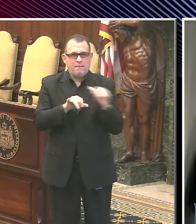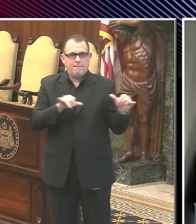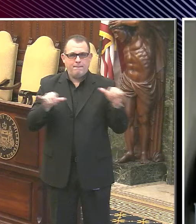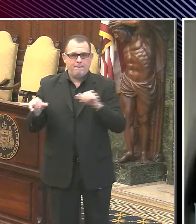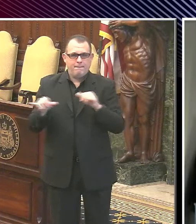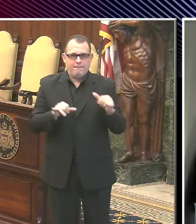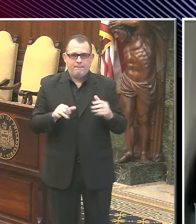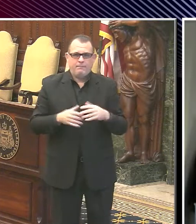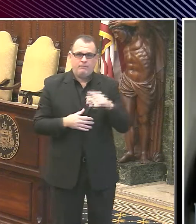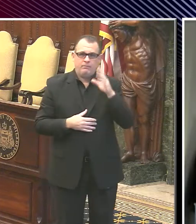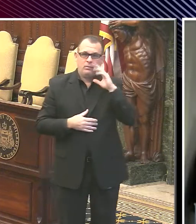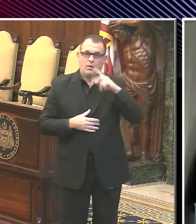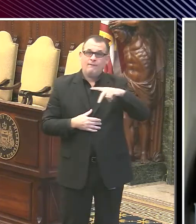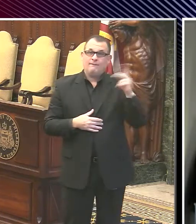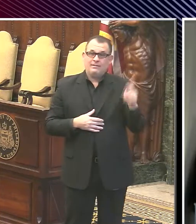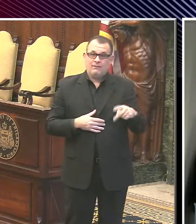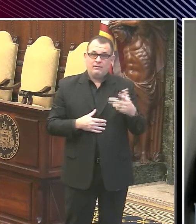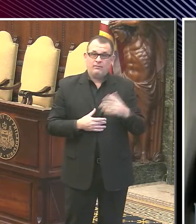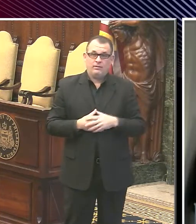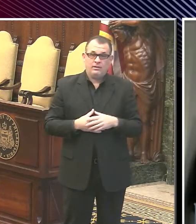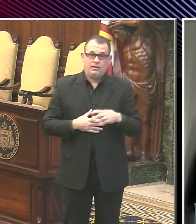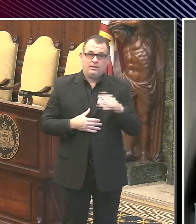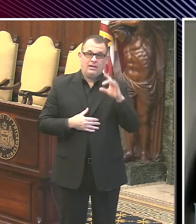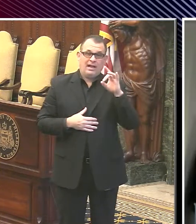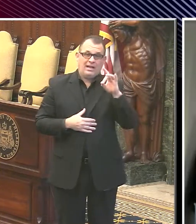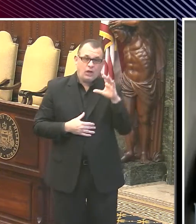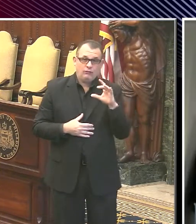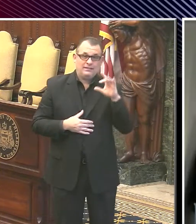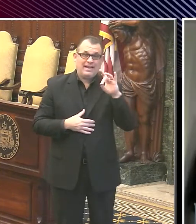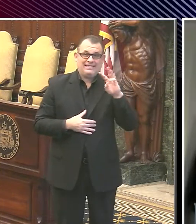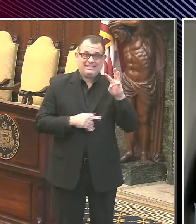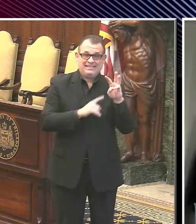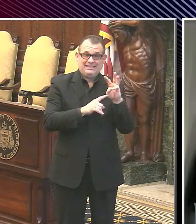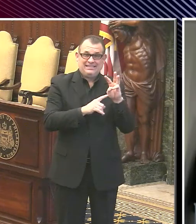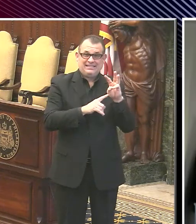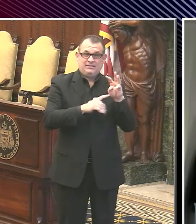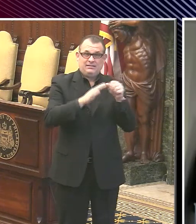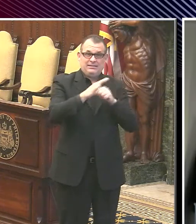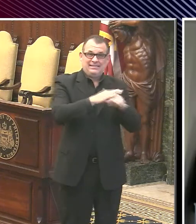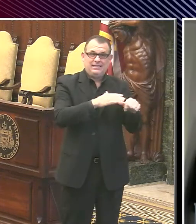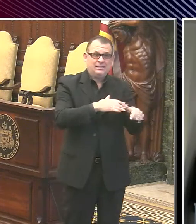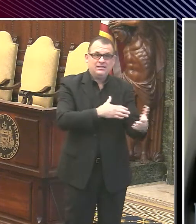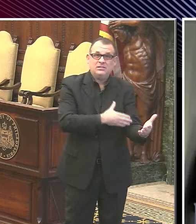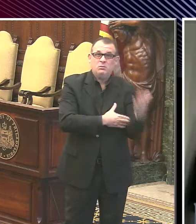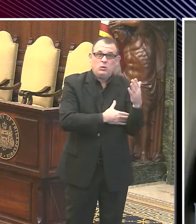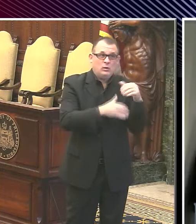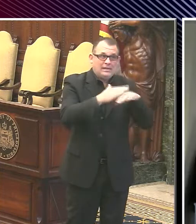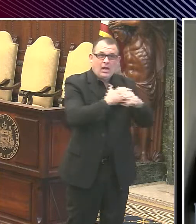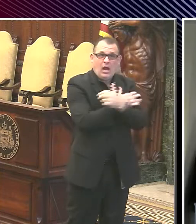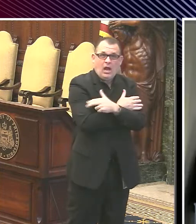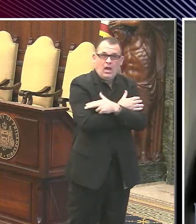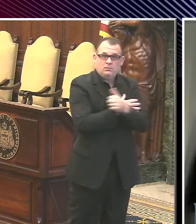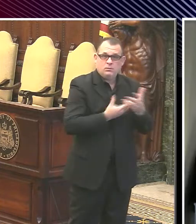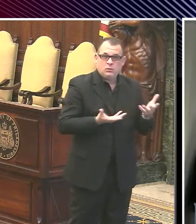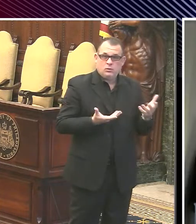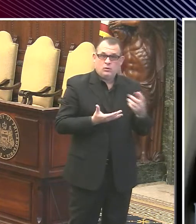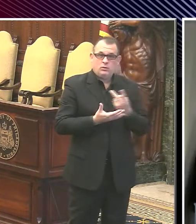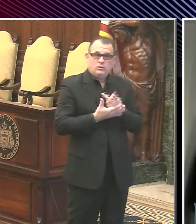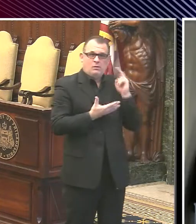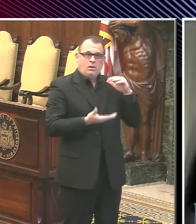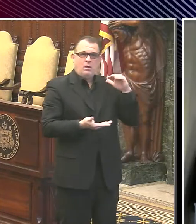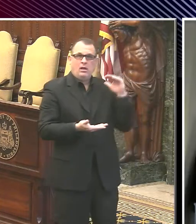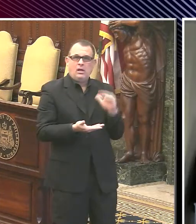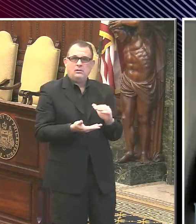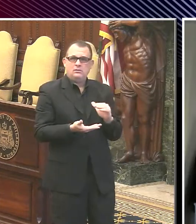Philadelphia, there were 886 patients hospitalized with COVID this morning. That's an increase of about 200 from 2 weeks ago. And